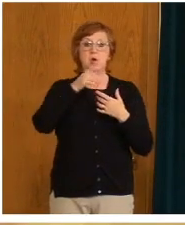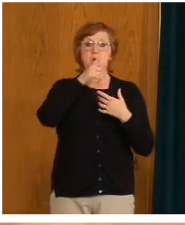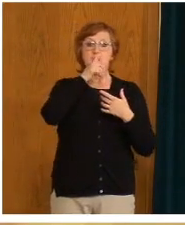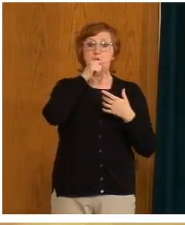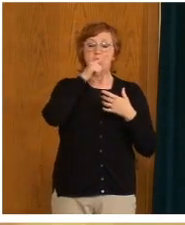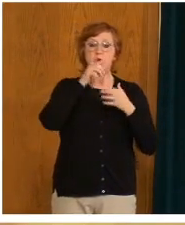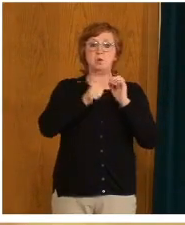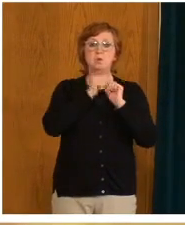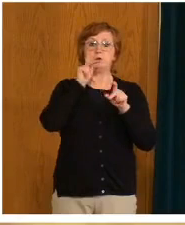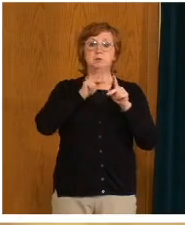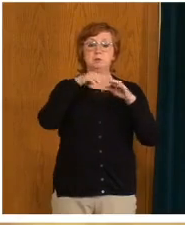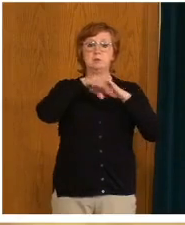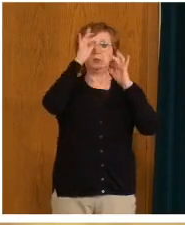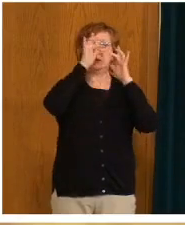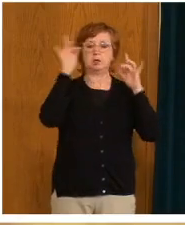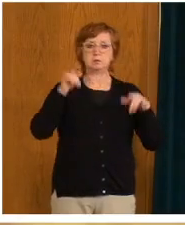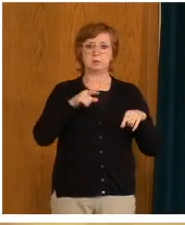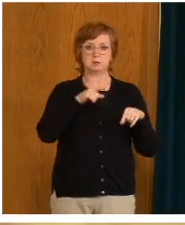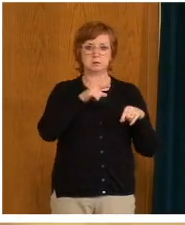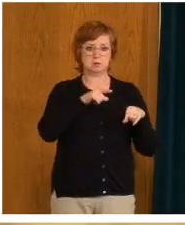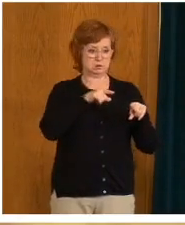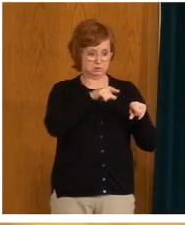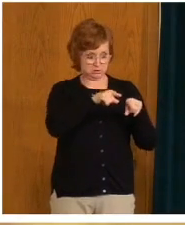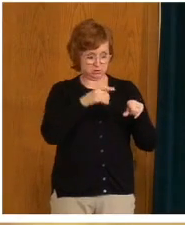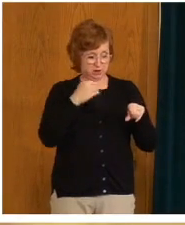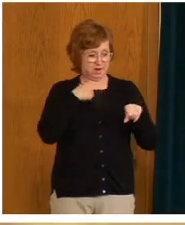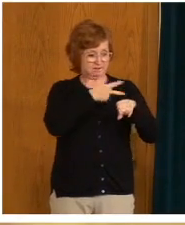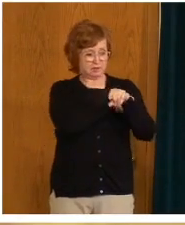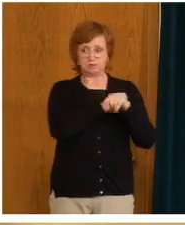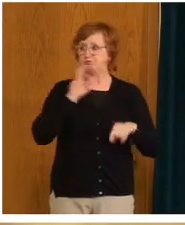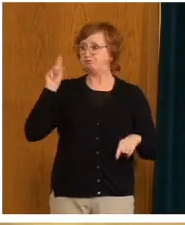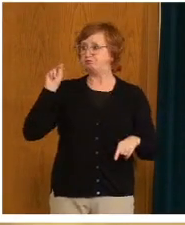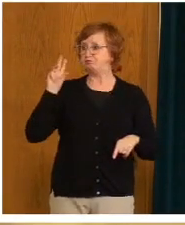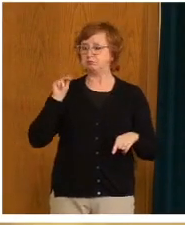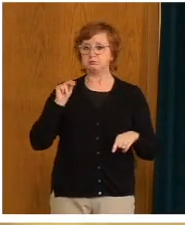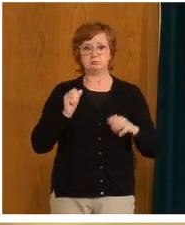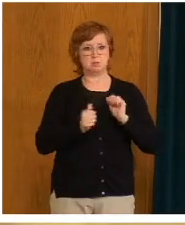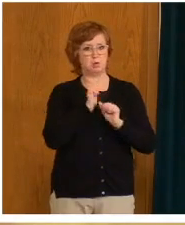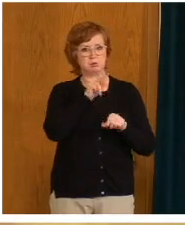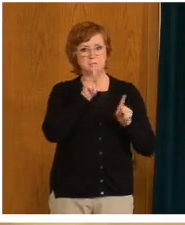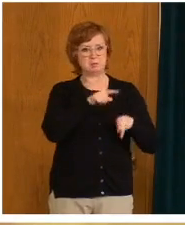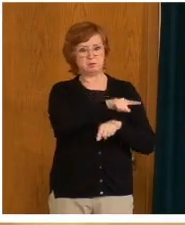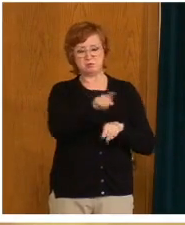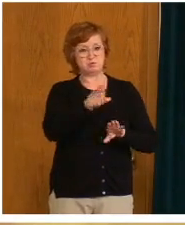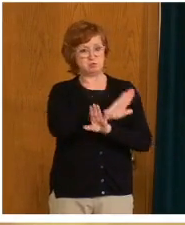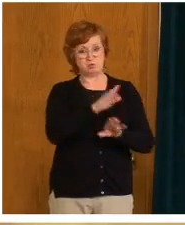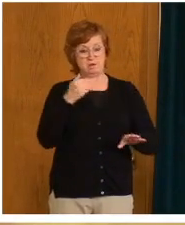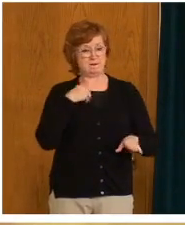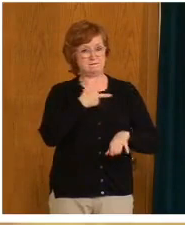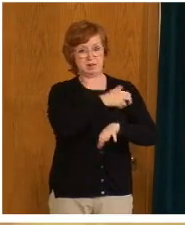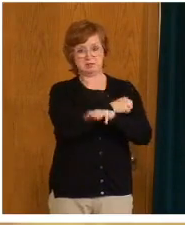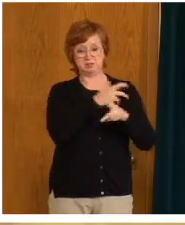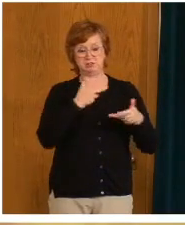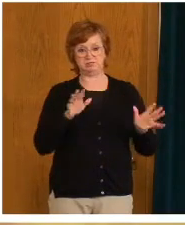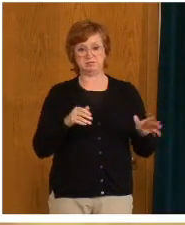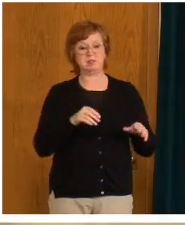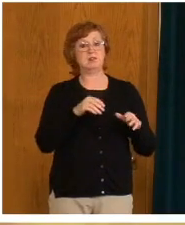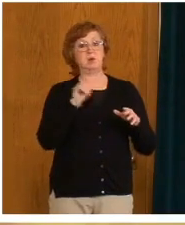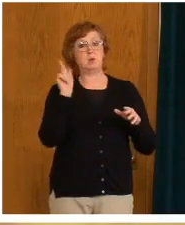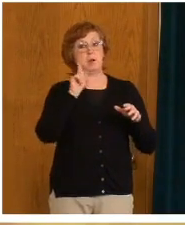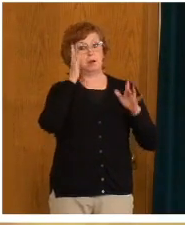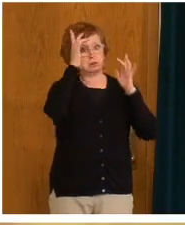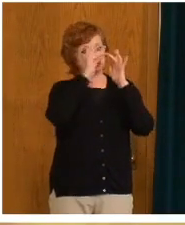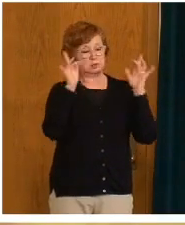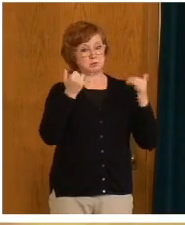hospitals are people that have not been able either to access a vaccine or, to this point, been able to access a vaccine or been able